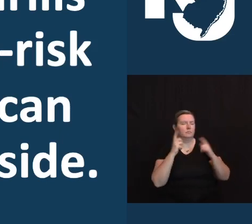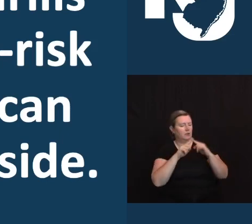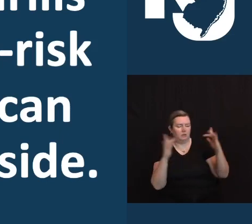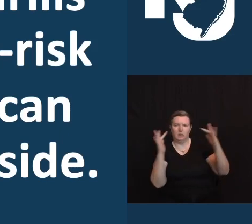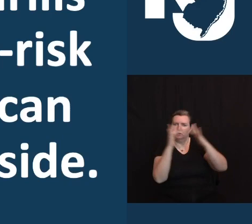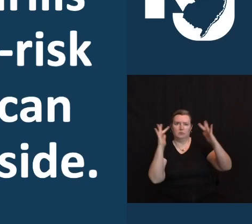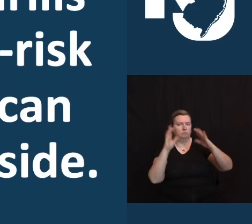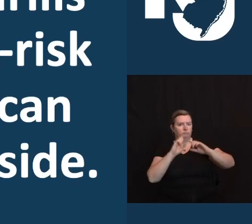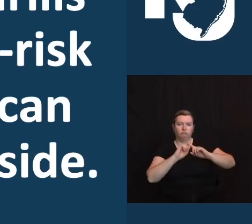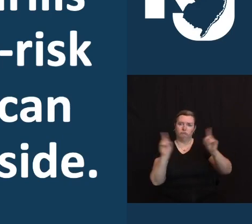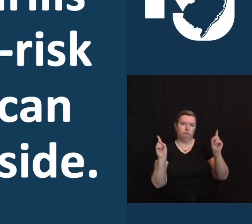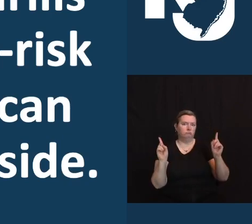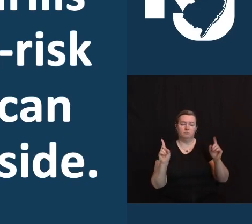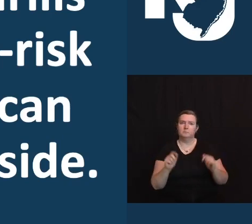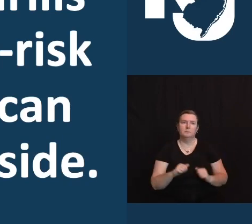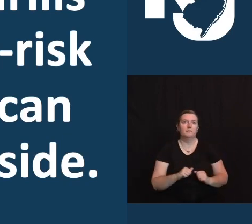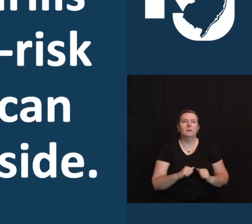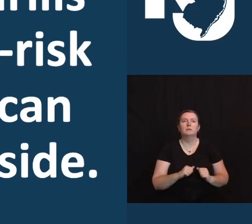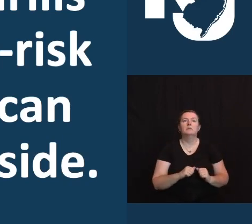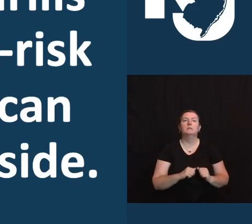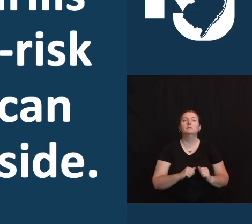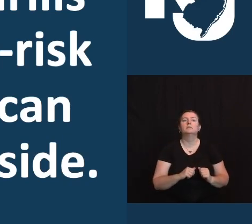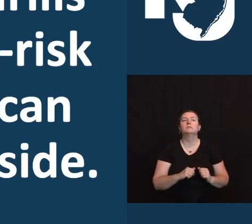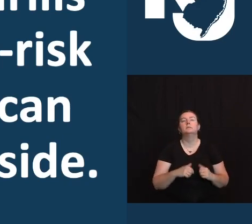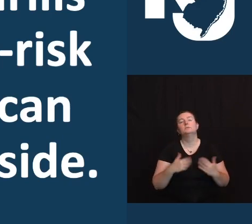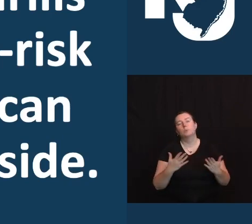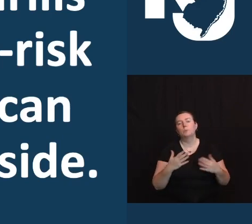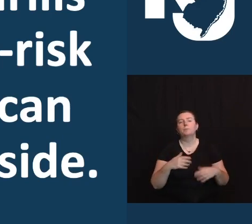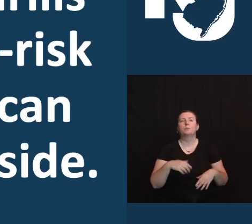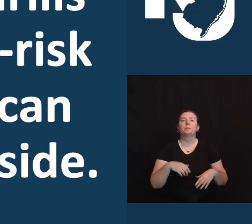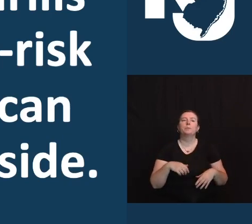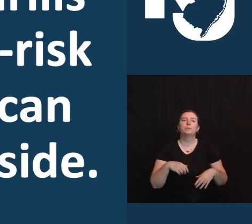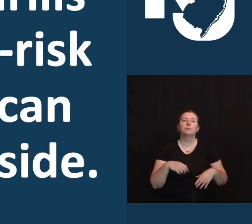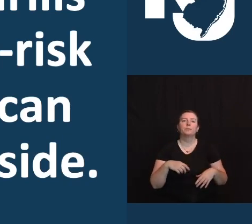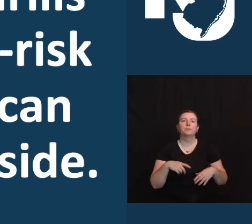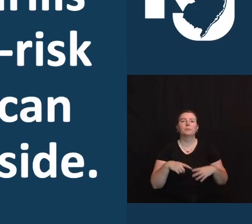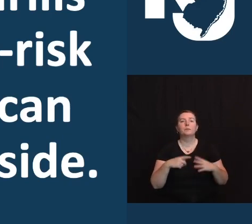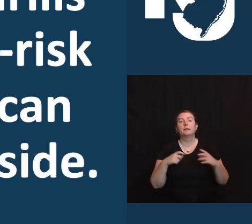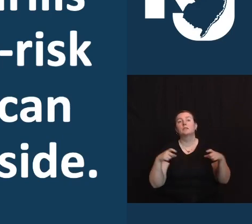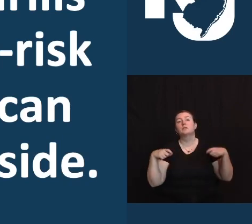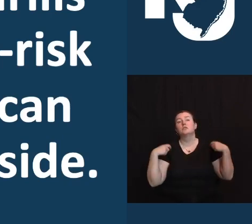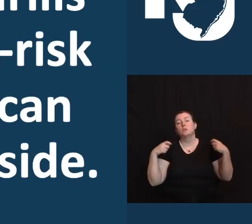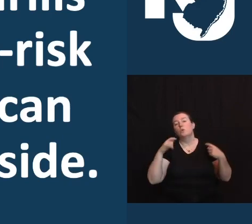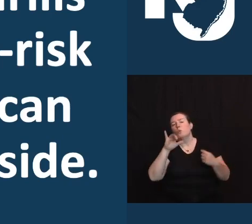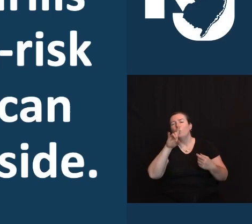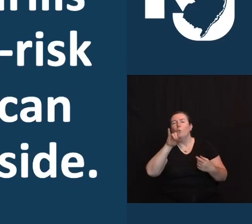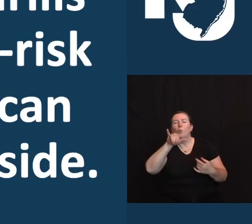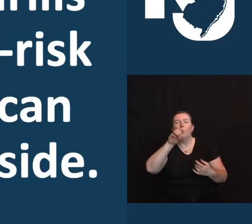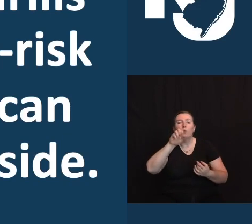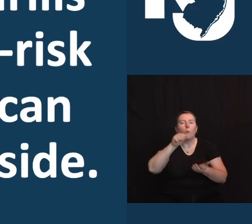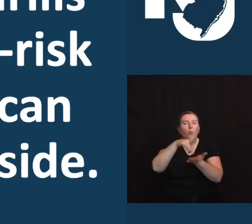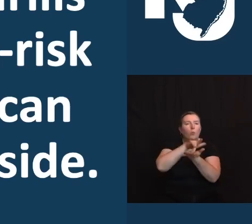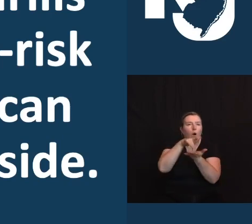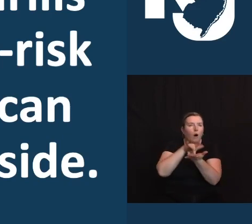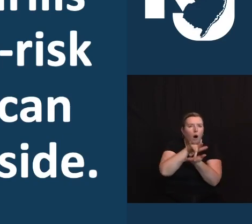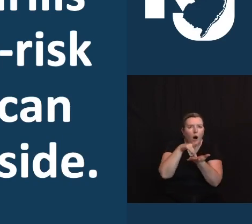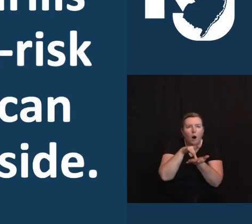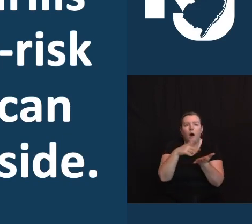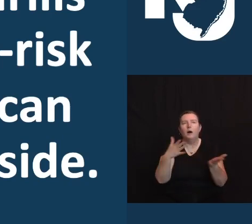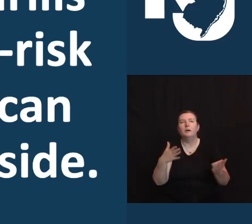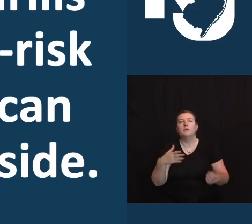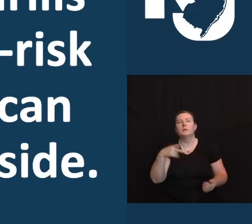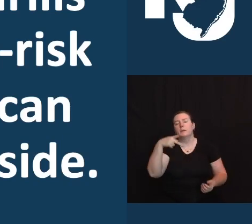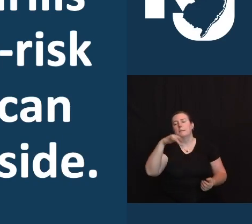that fall under the definition of indoor recreation include yoga and Pilates studios, which are not licensed